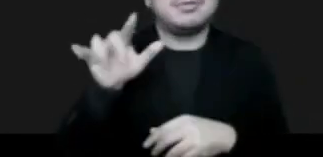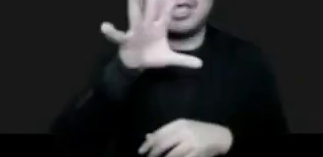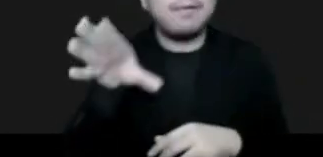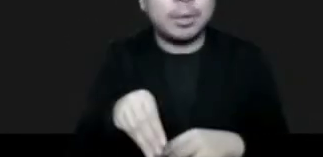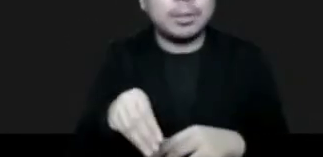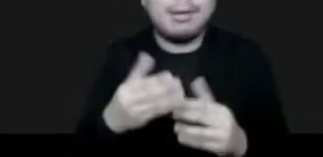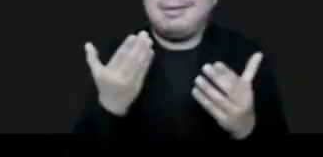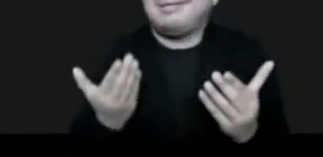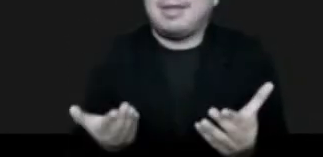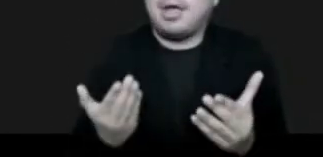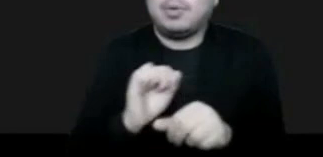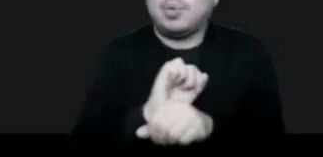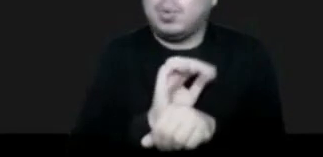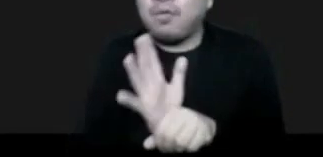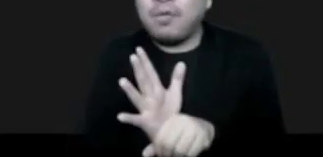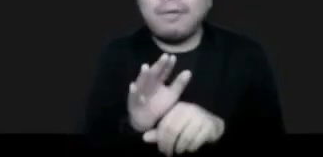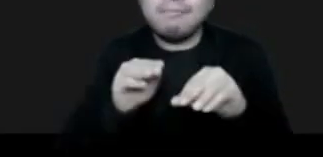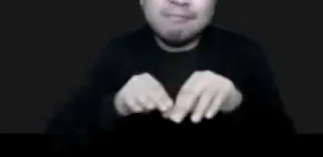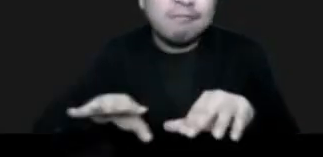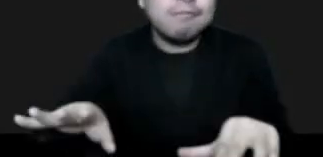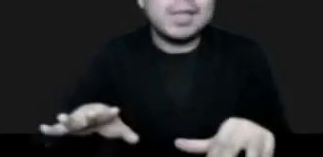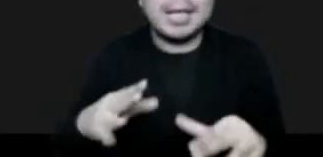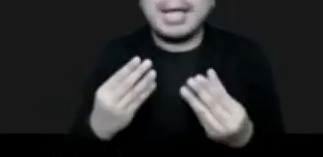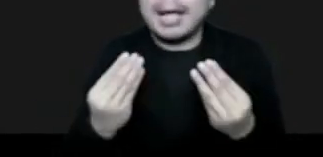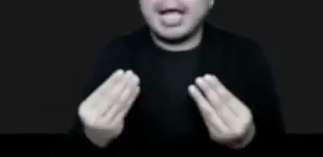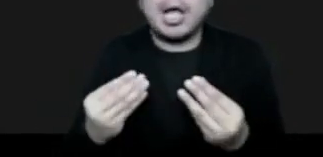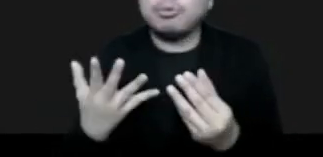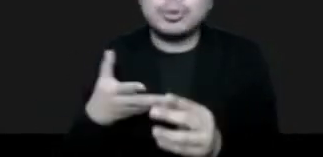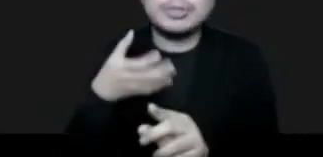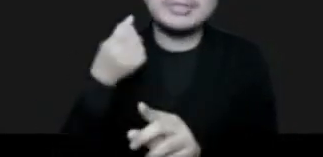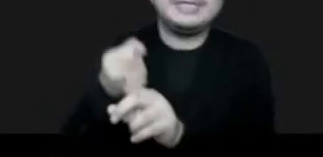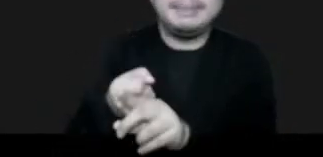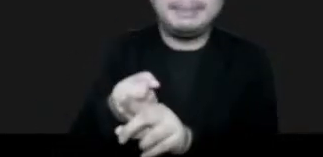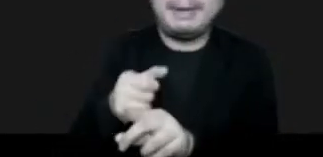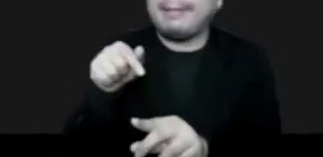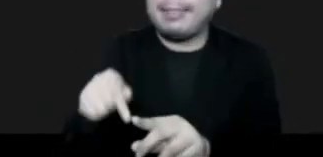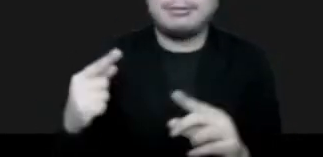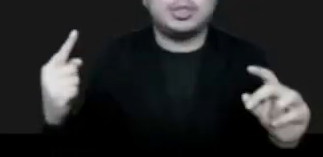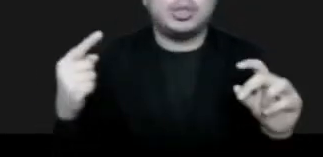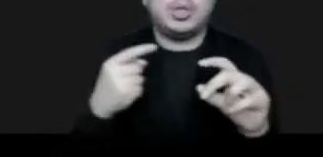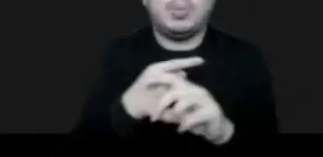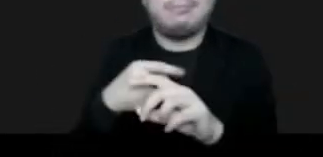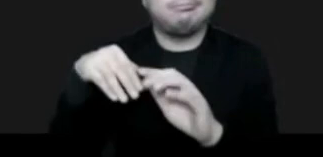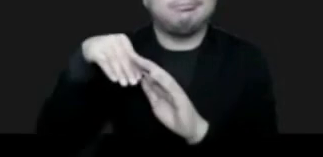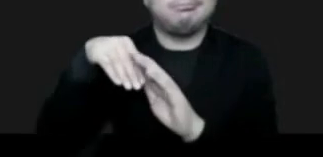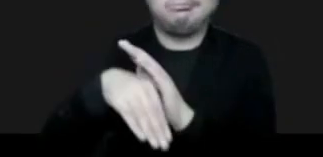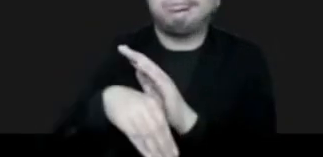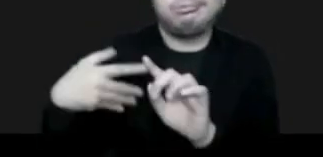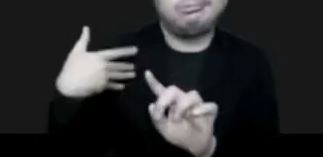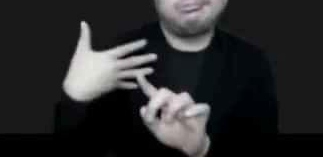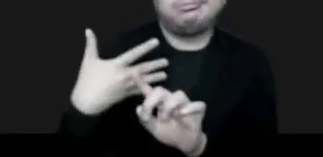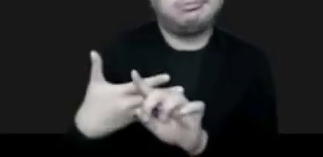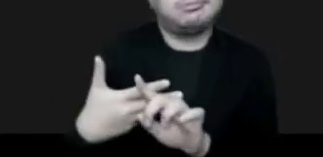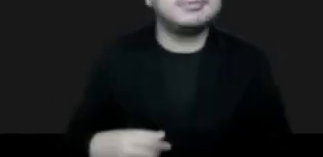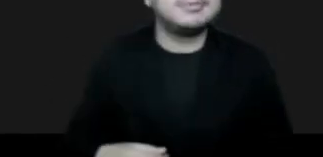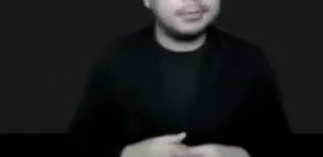the complexities related to this event have unfolded for last couple of years. Looking